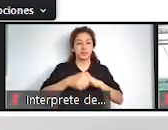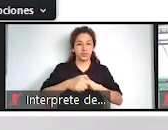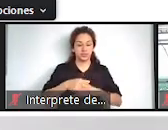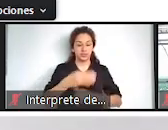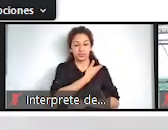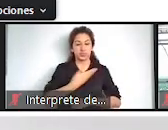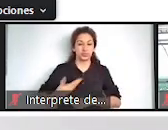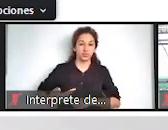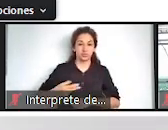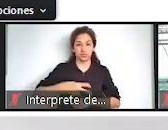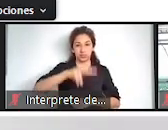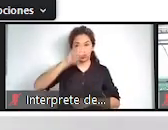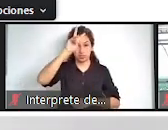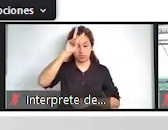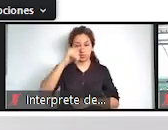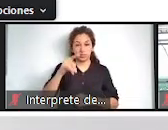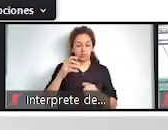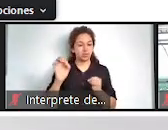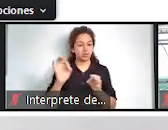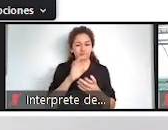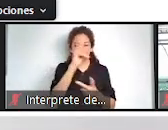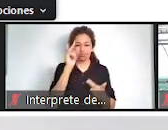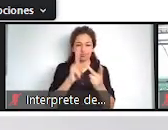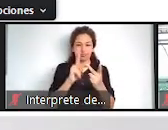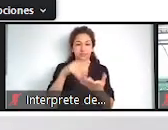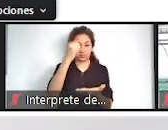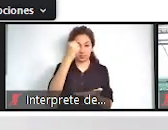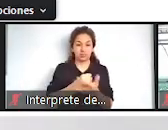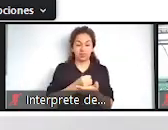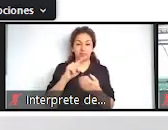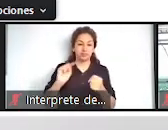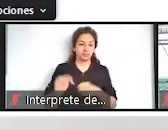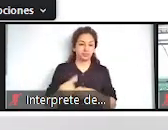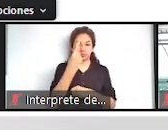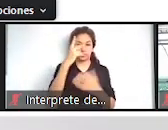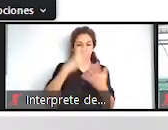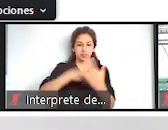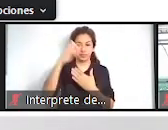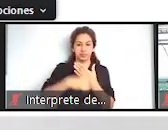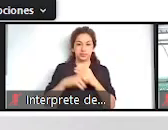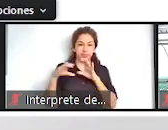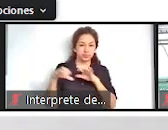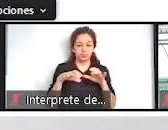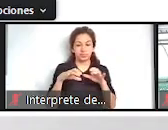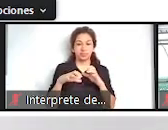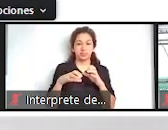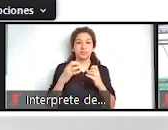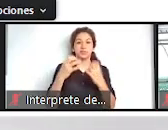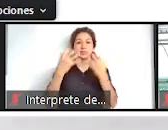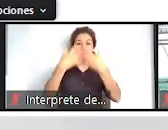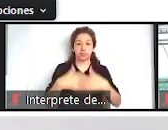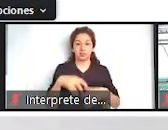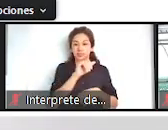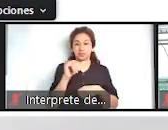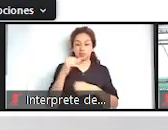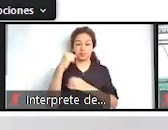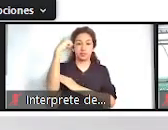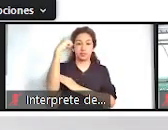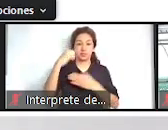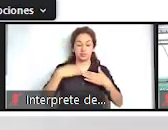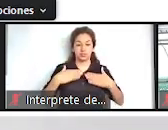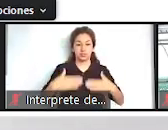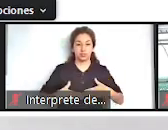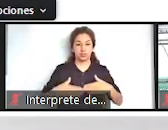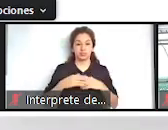i would like to congratulate the peruvian government for the recent approval of the first national action plan on business and human